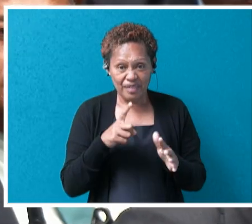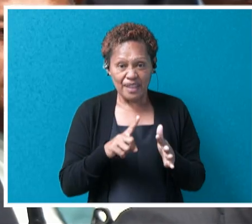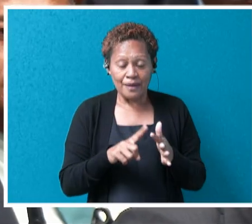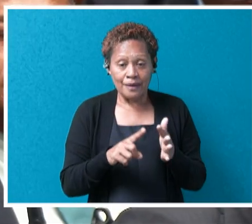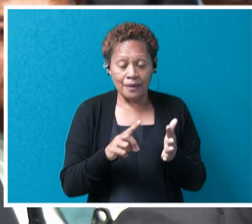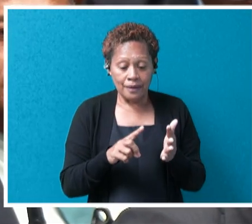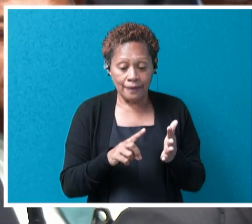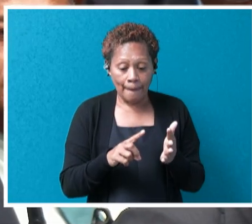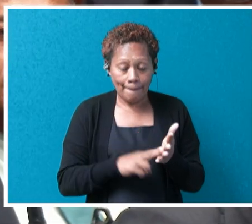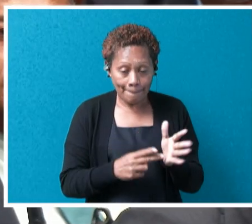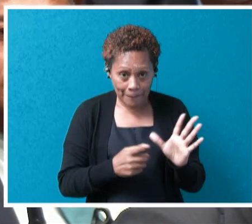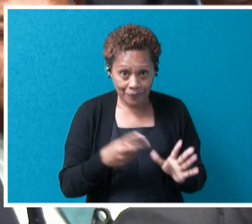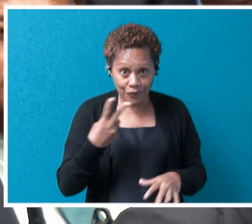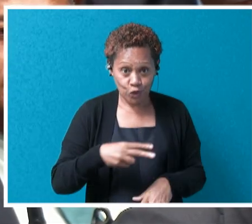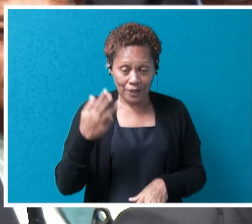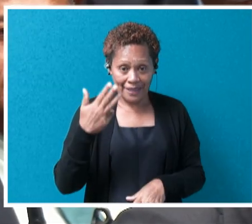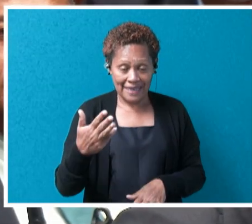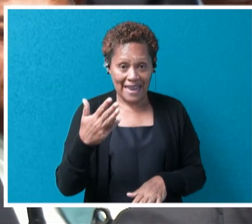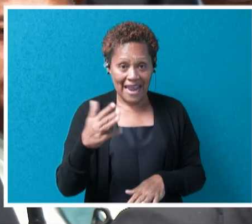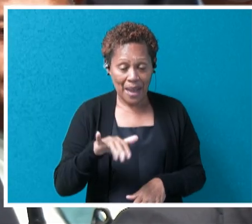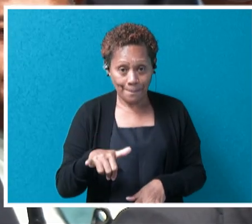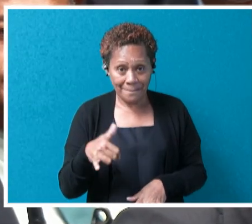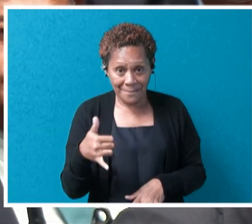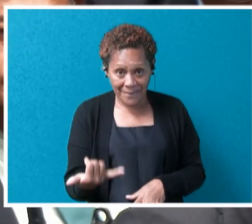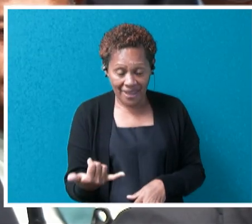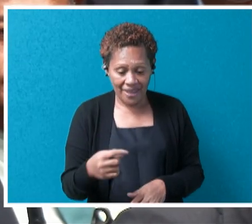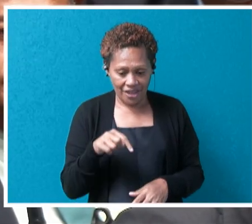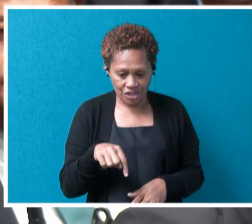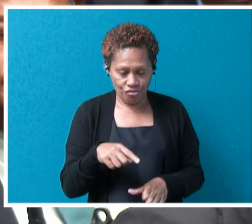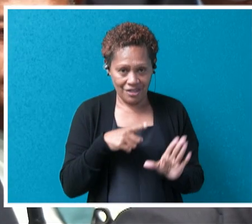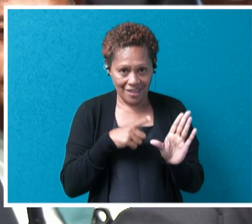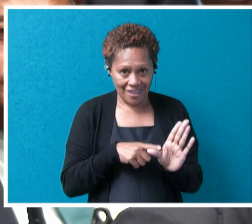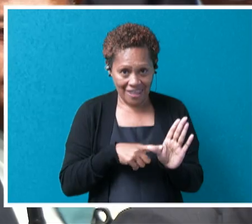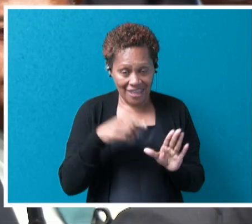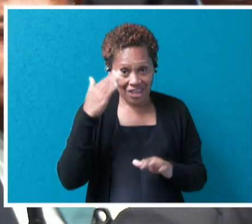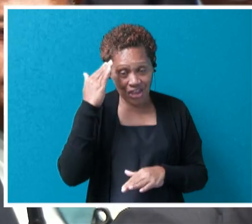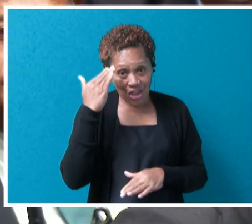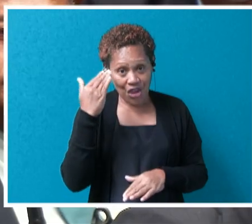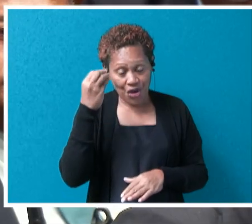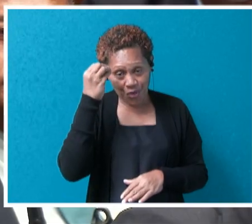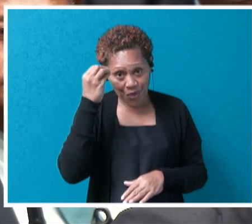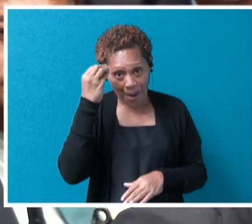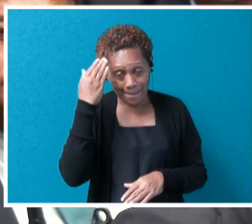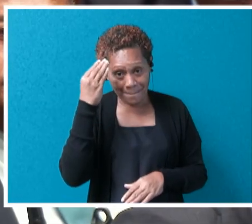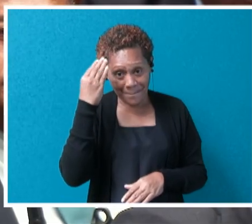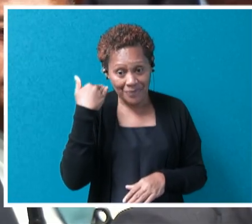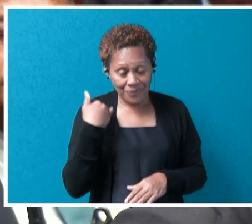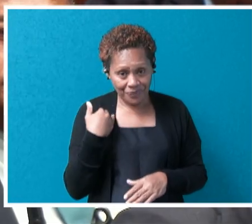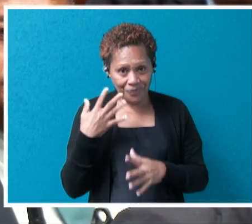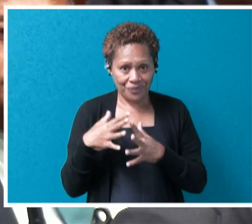May, and I'm pleased to announce that this year's commemorations will be hosted in the Western